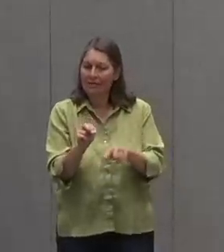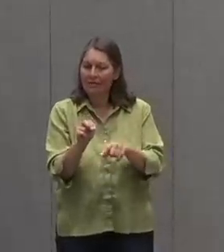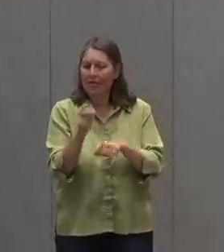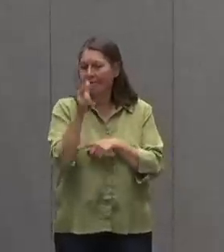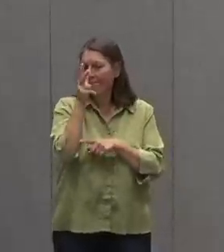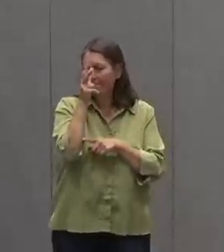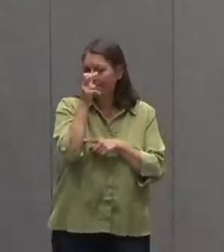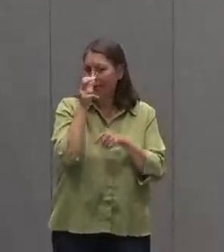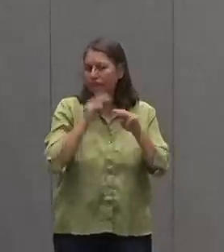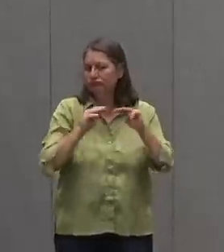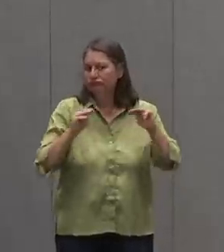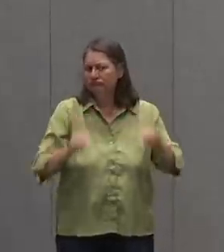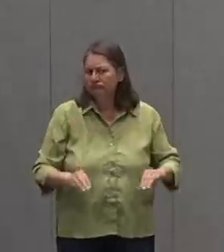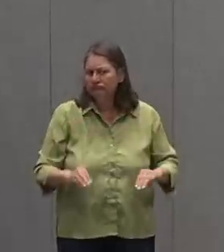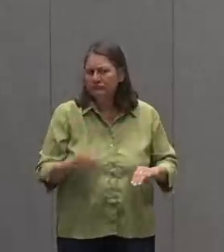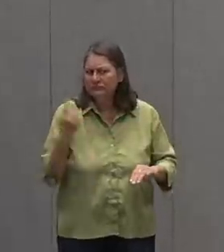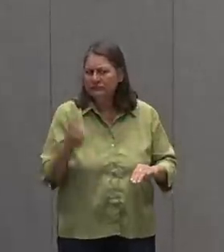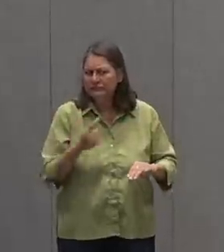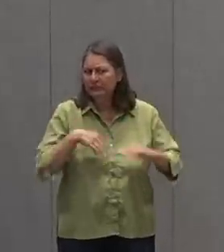robbed. Uh-oh.